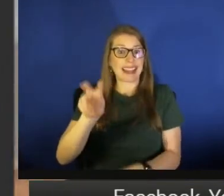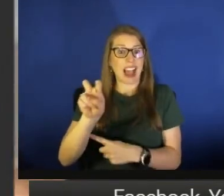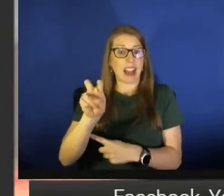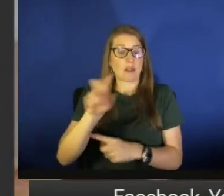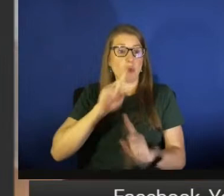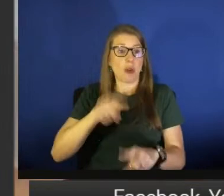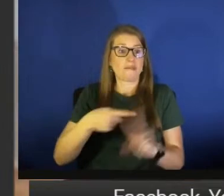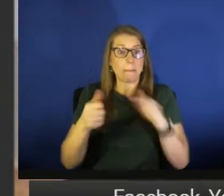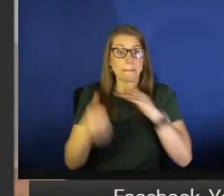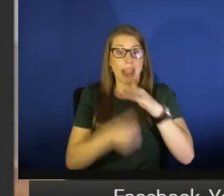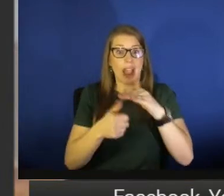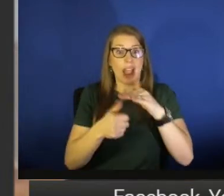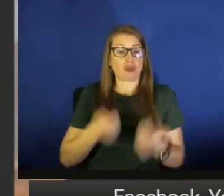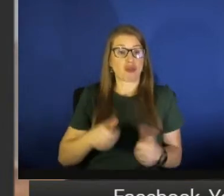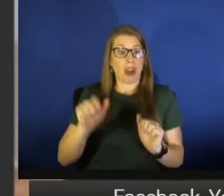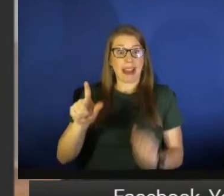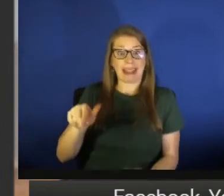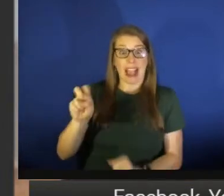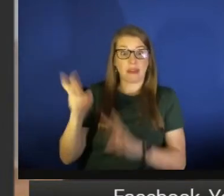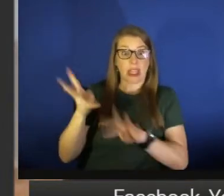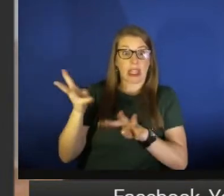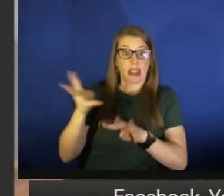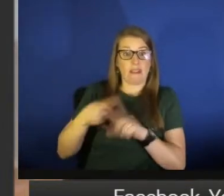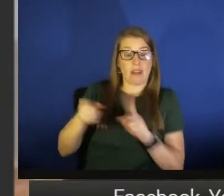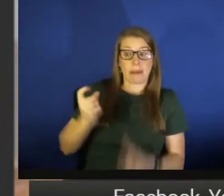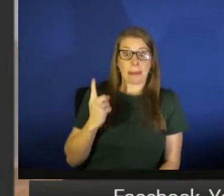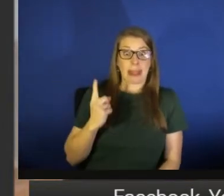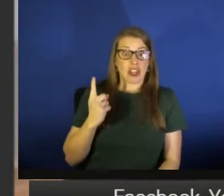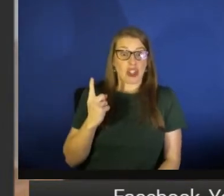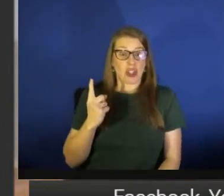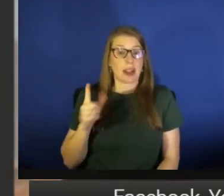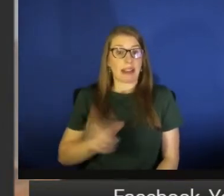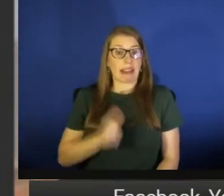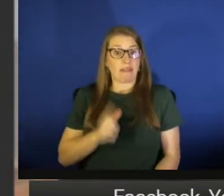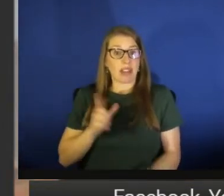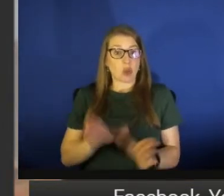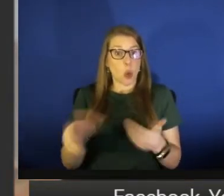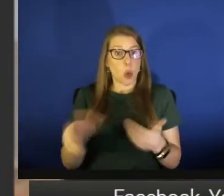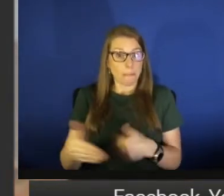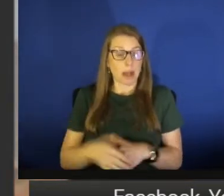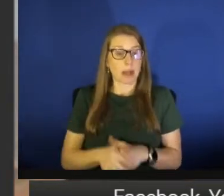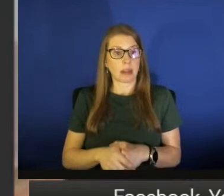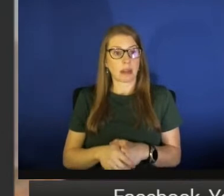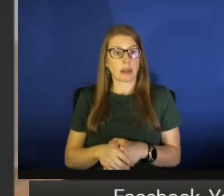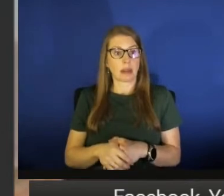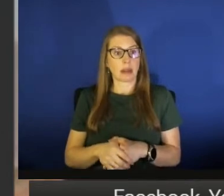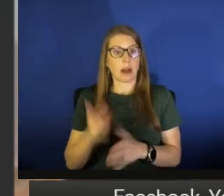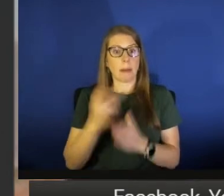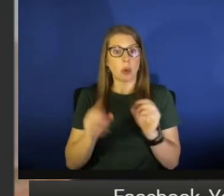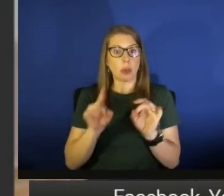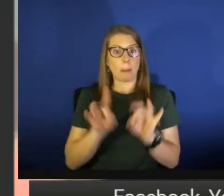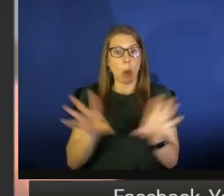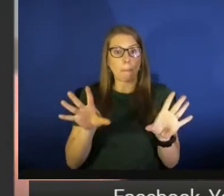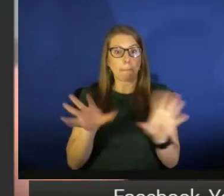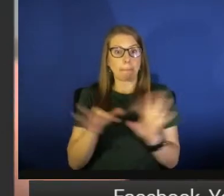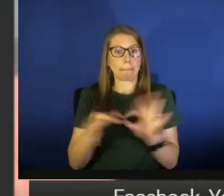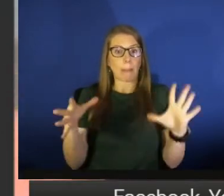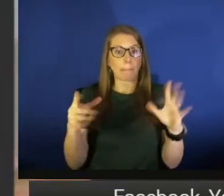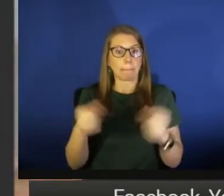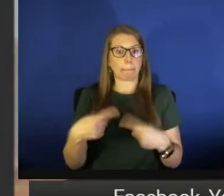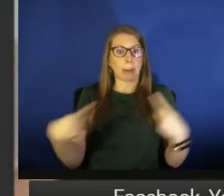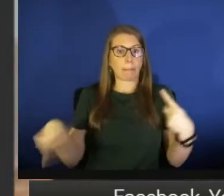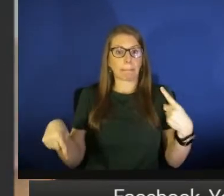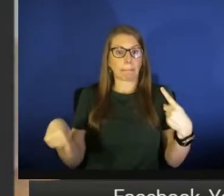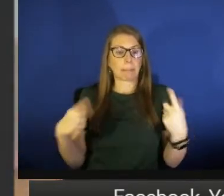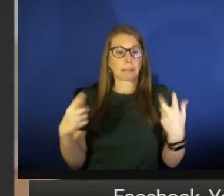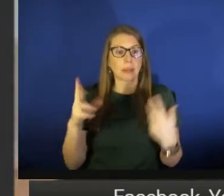basement. I was trying to do the live show from up here in the living room, and we both got kicked off. We had